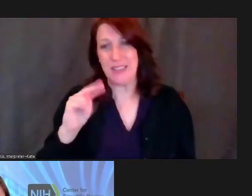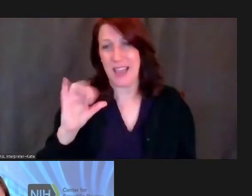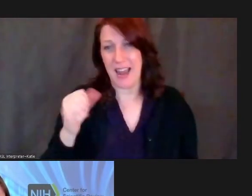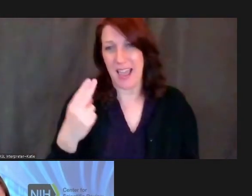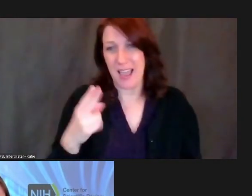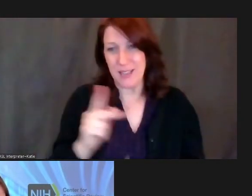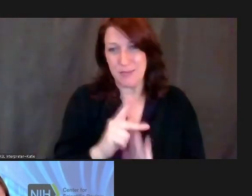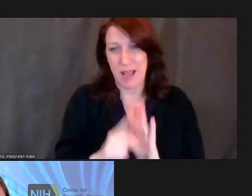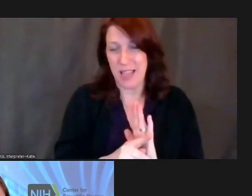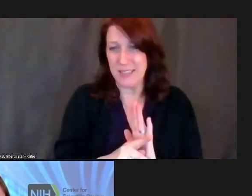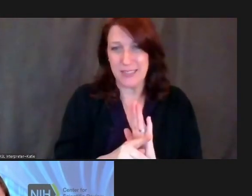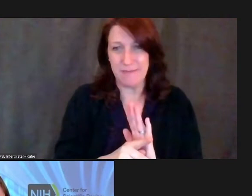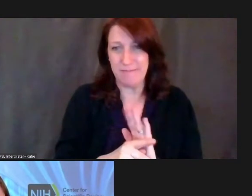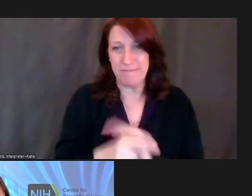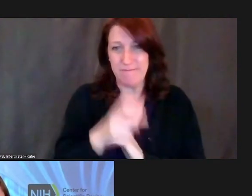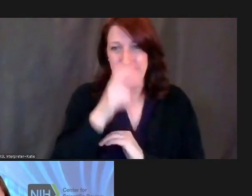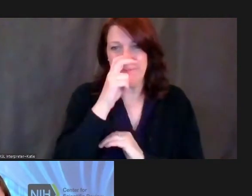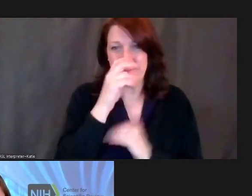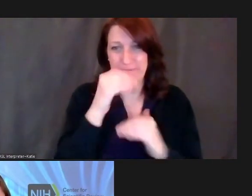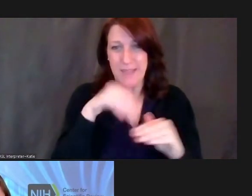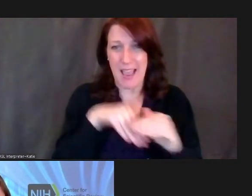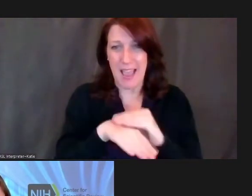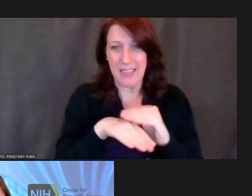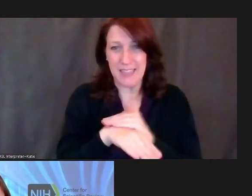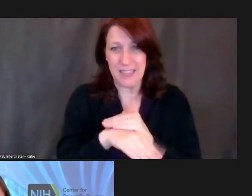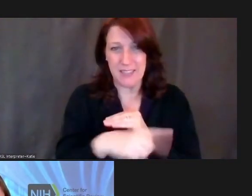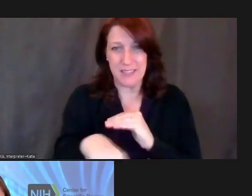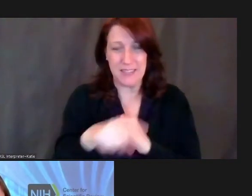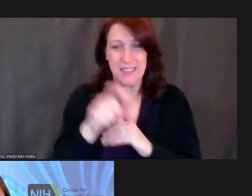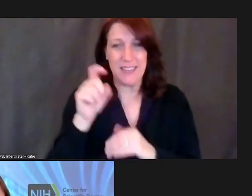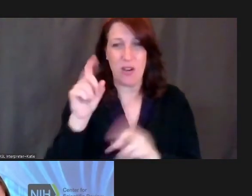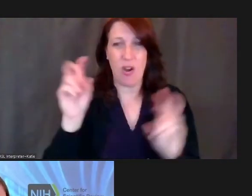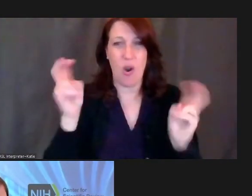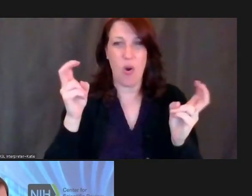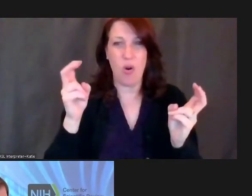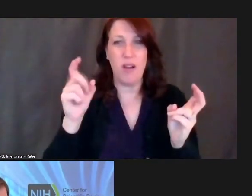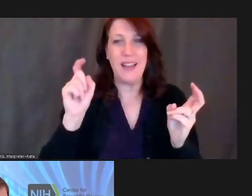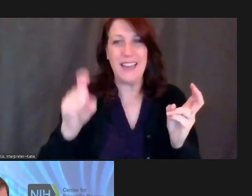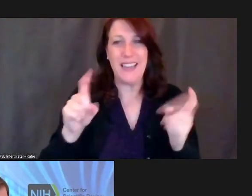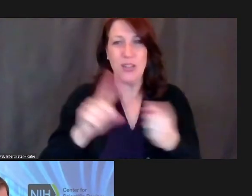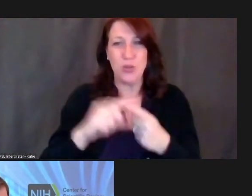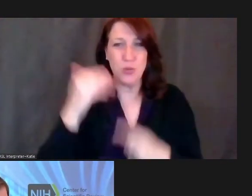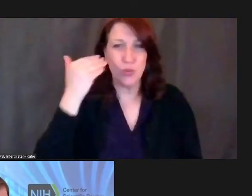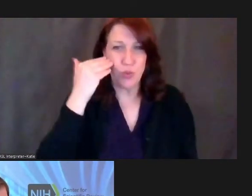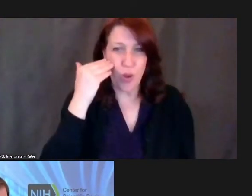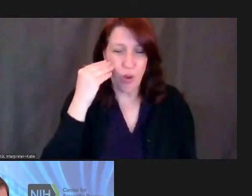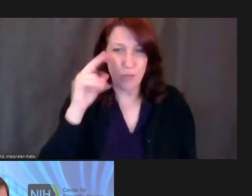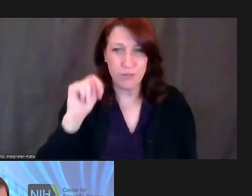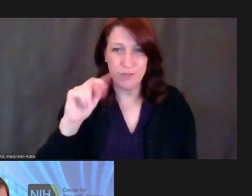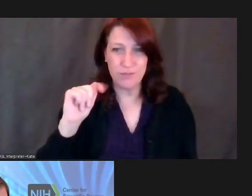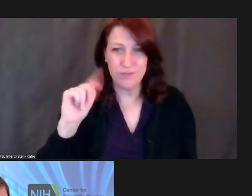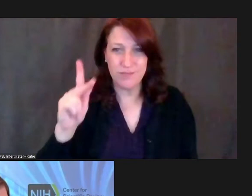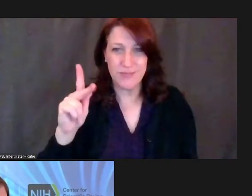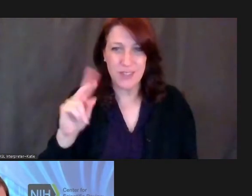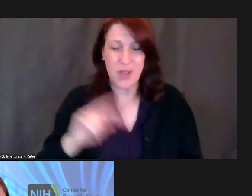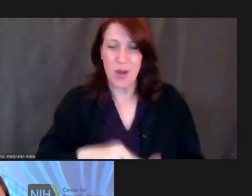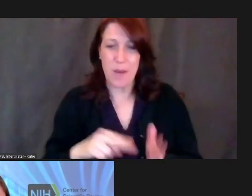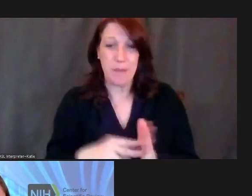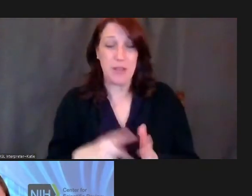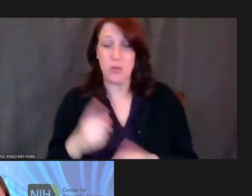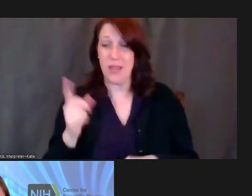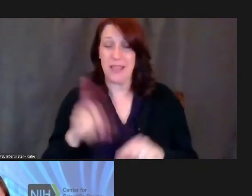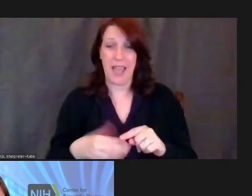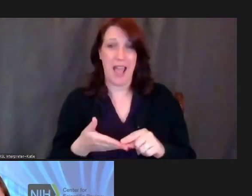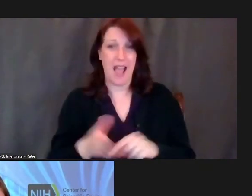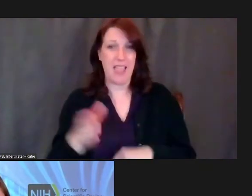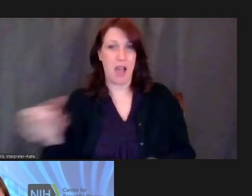restricts access to review meetings to those with a need to know. So we can't include observers whose sole purpose in